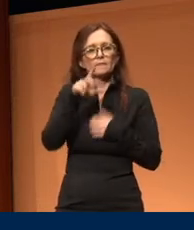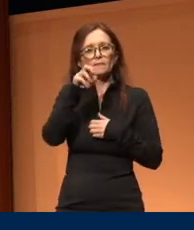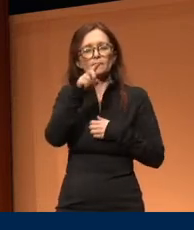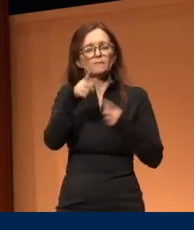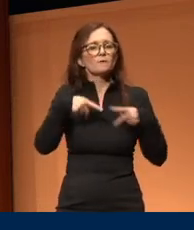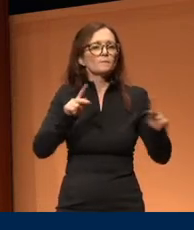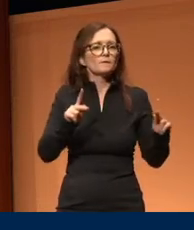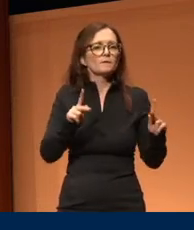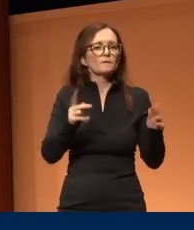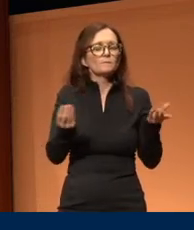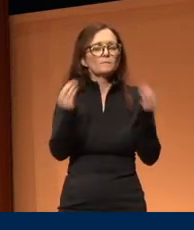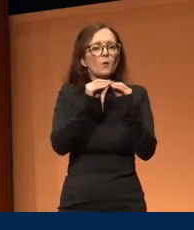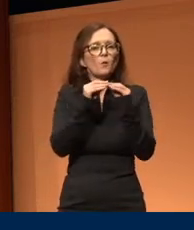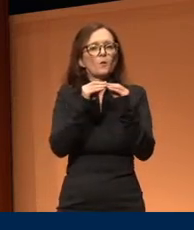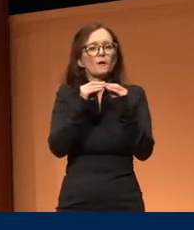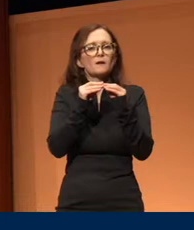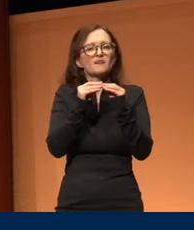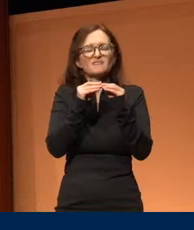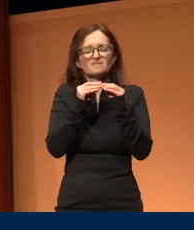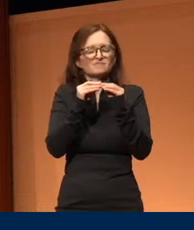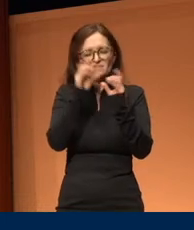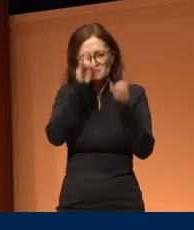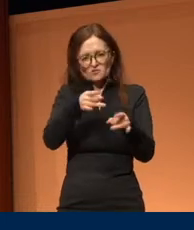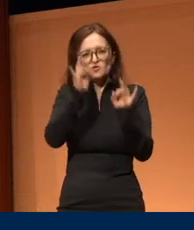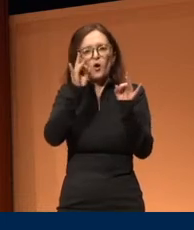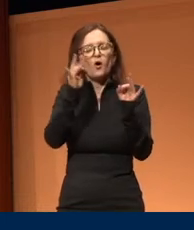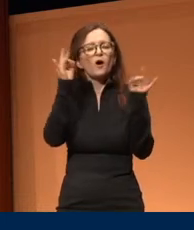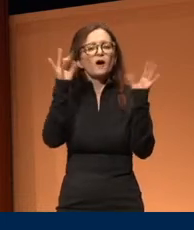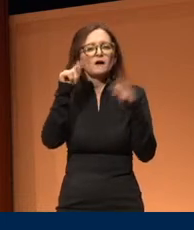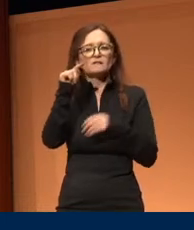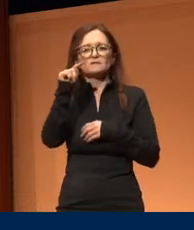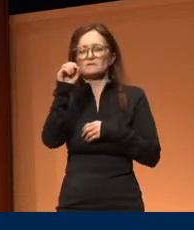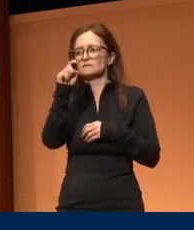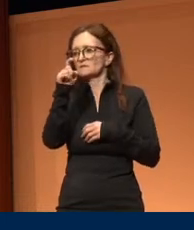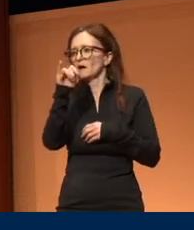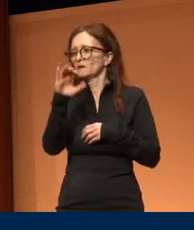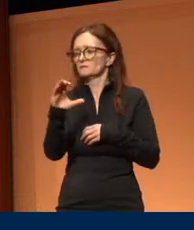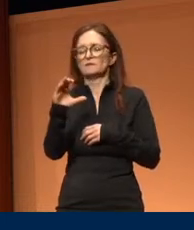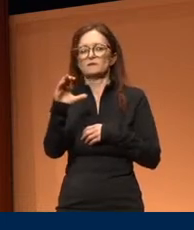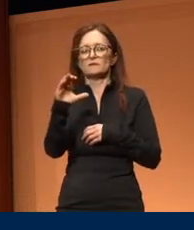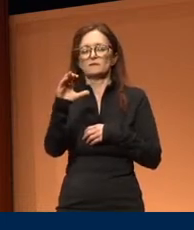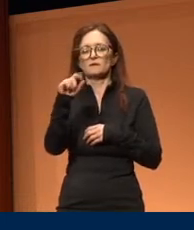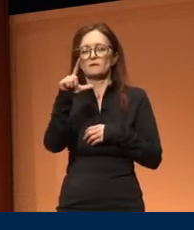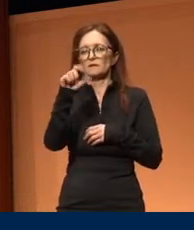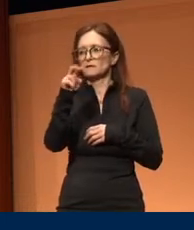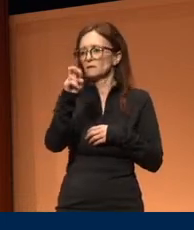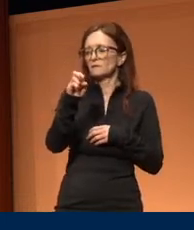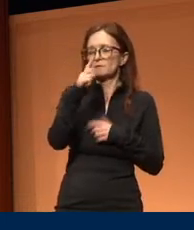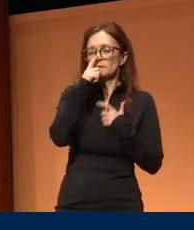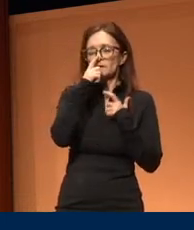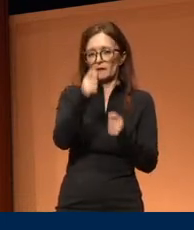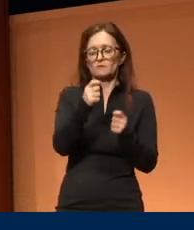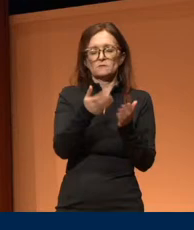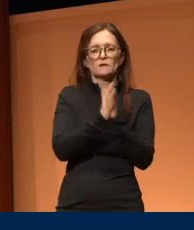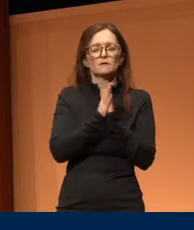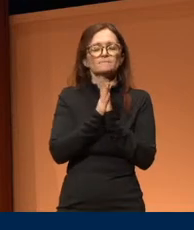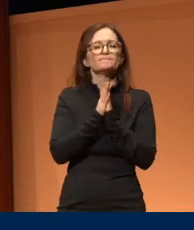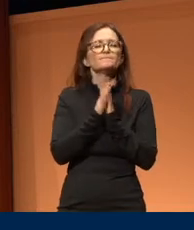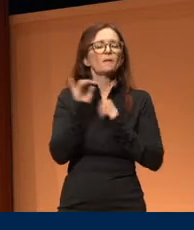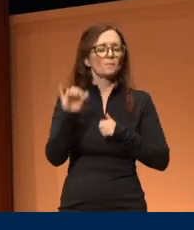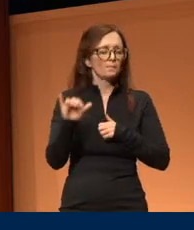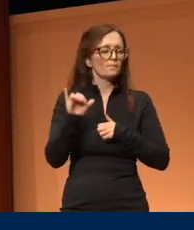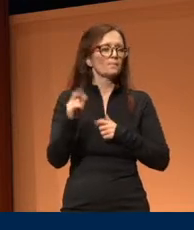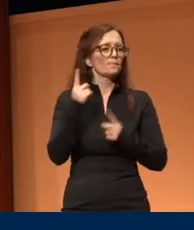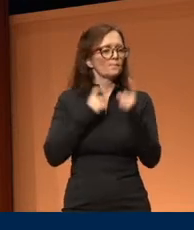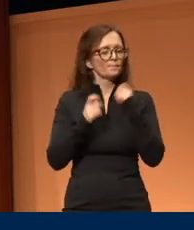allow for this sort of more toxic element come in. Oh, that's an interesting question.